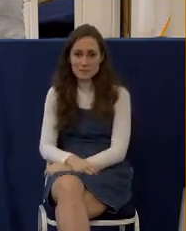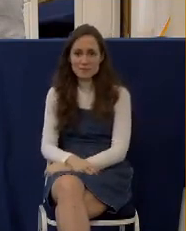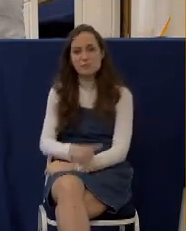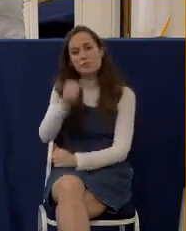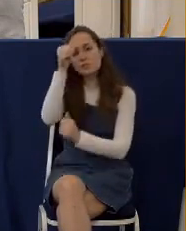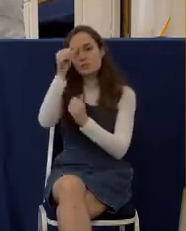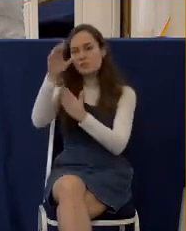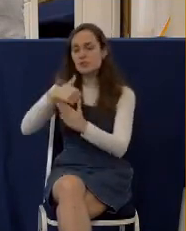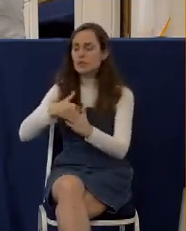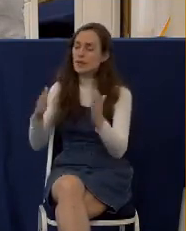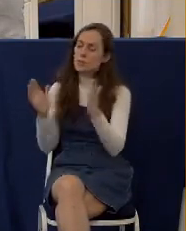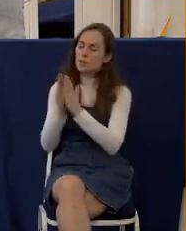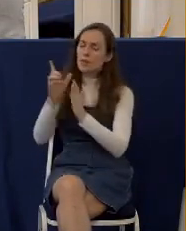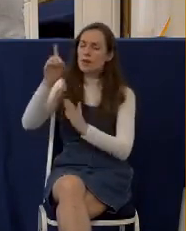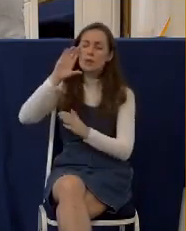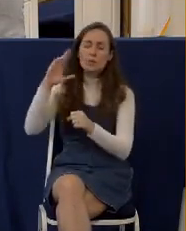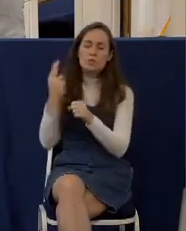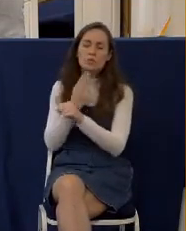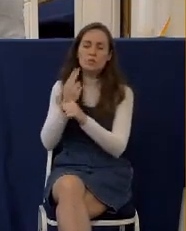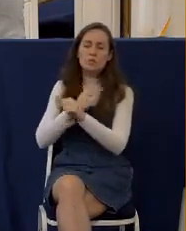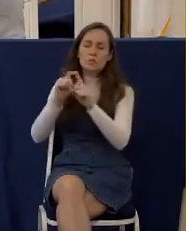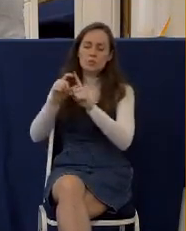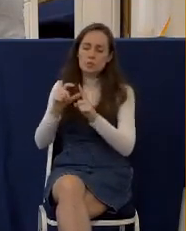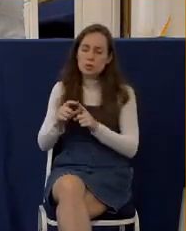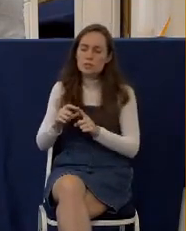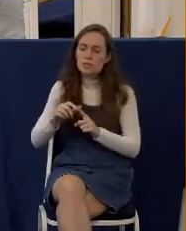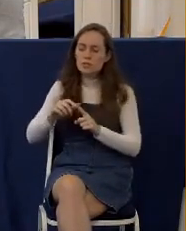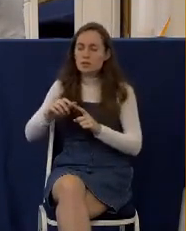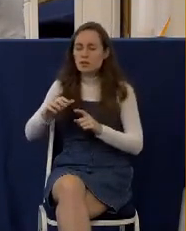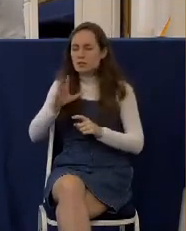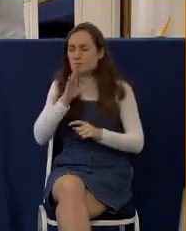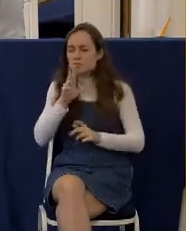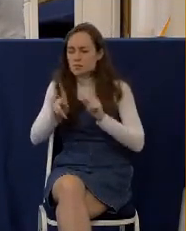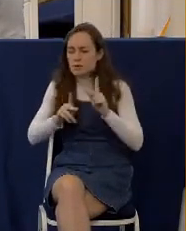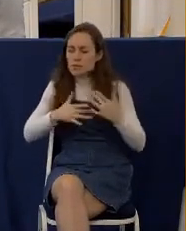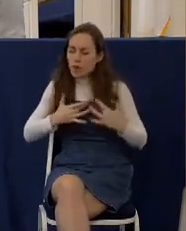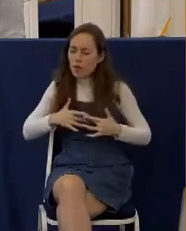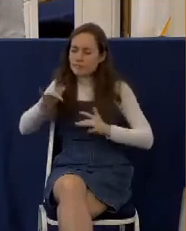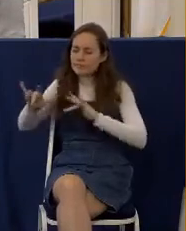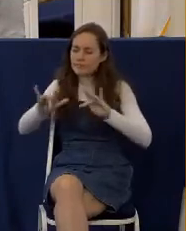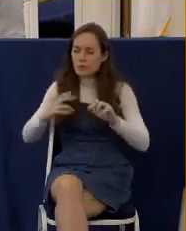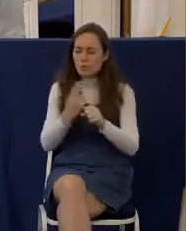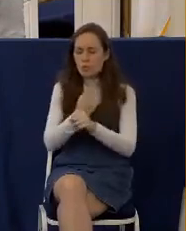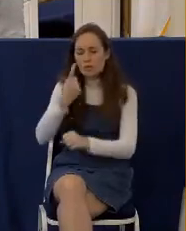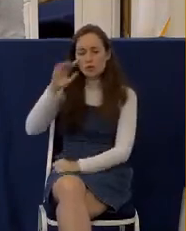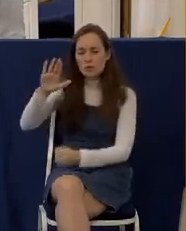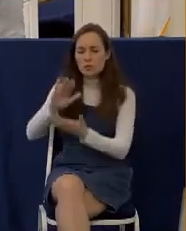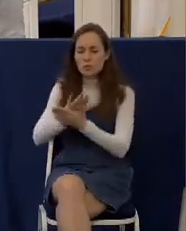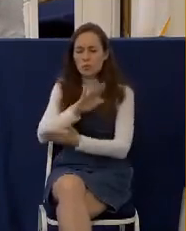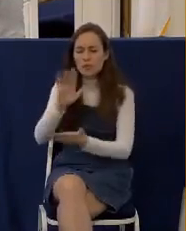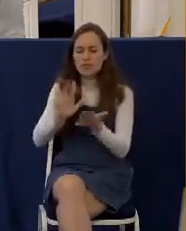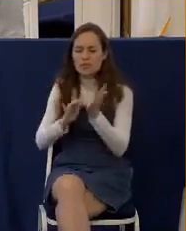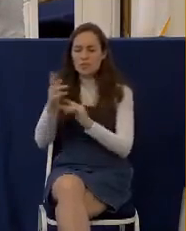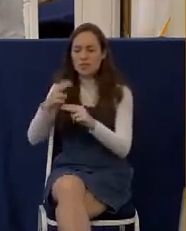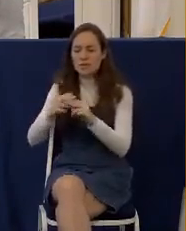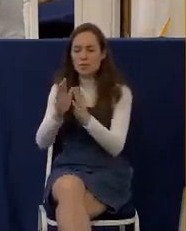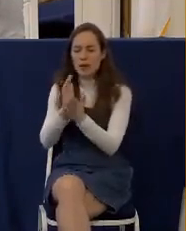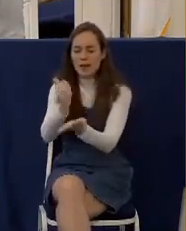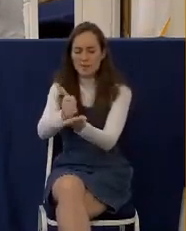Father, I pray that you'll take these words, speak to hearts, and use it for your glory, we pray in Jesus' name. Amen.